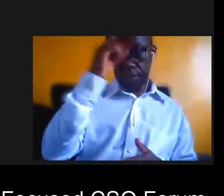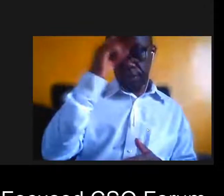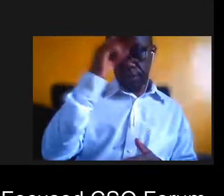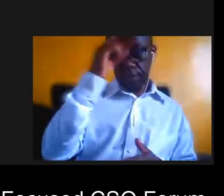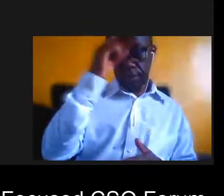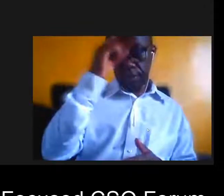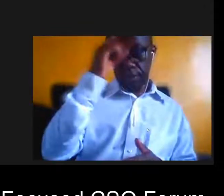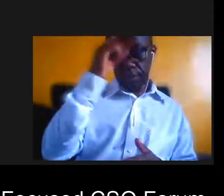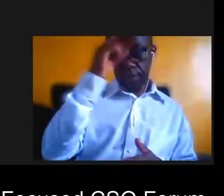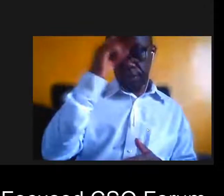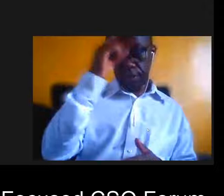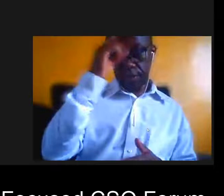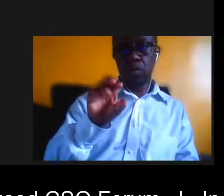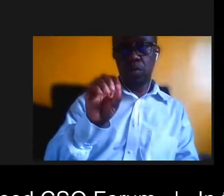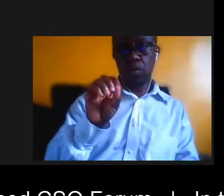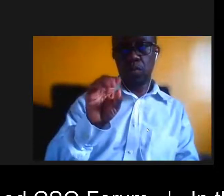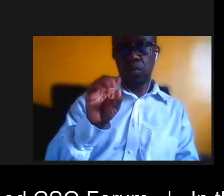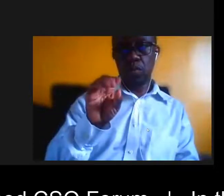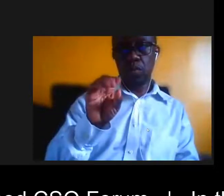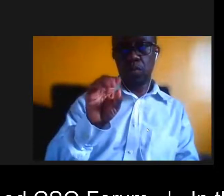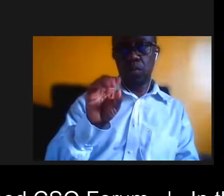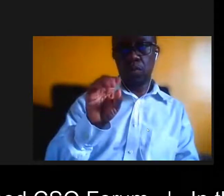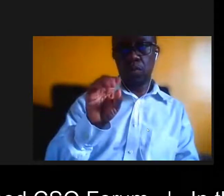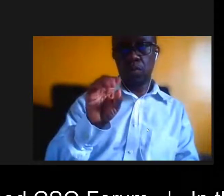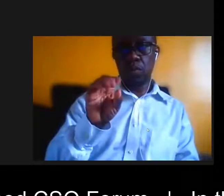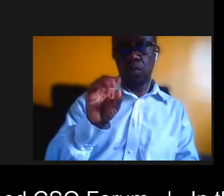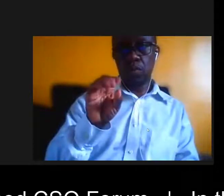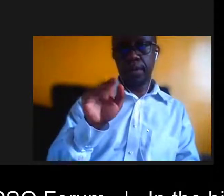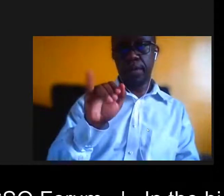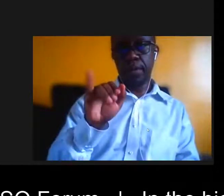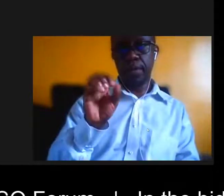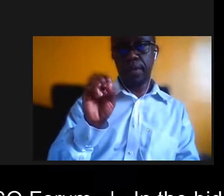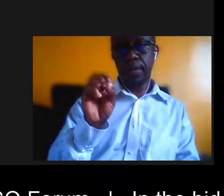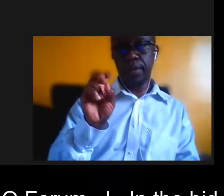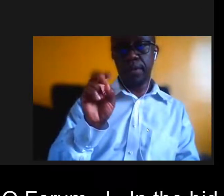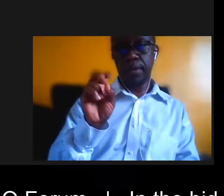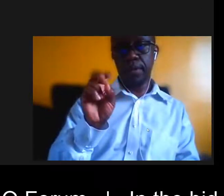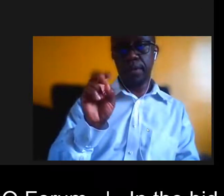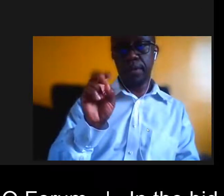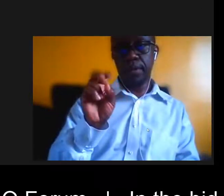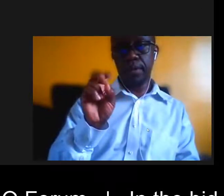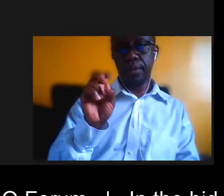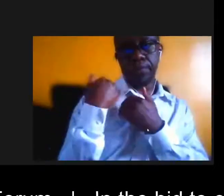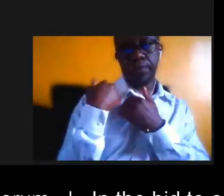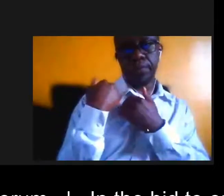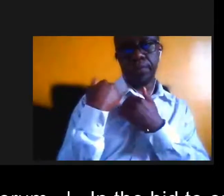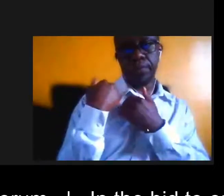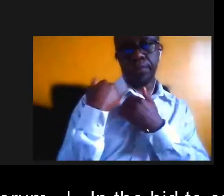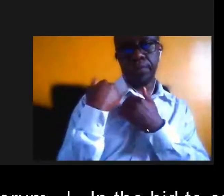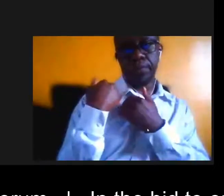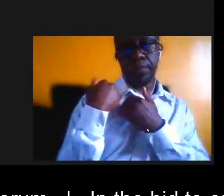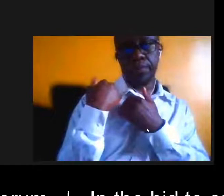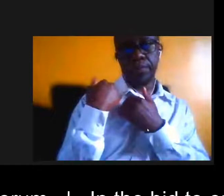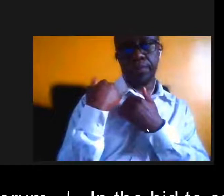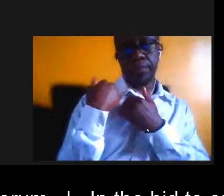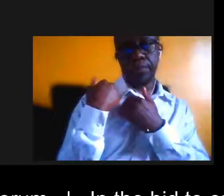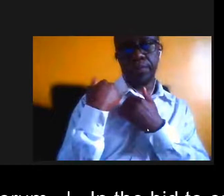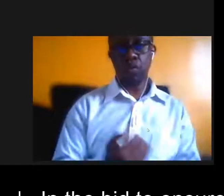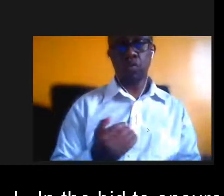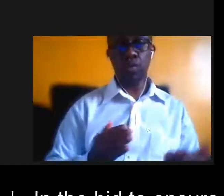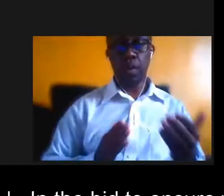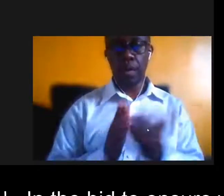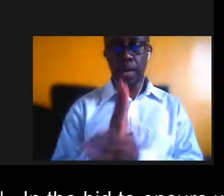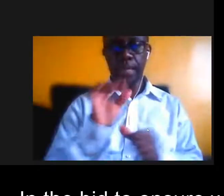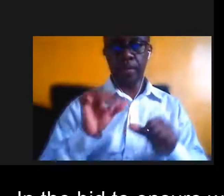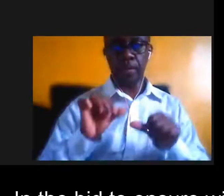government officers by mandate, by law, to ensure the protection and of the children rights are in place in